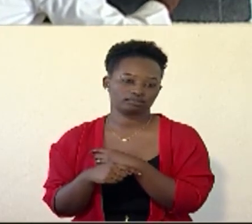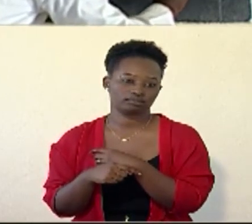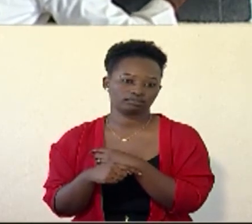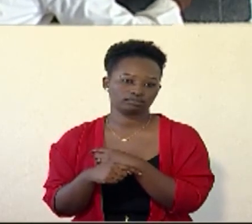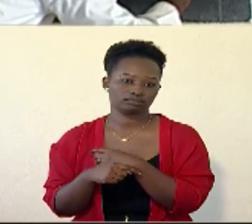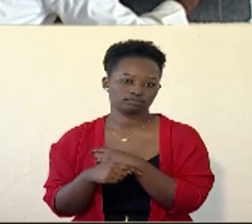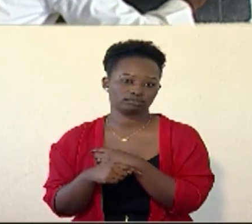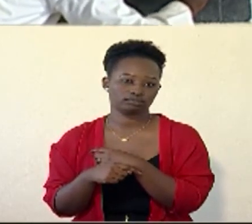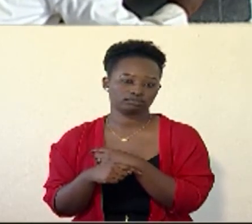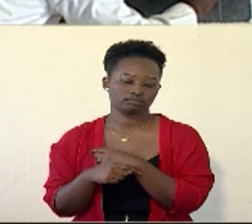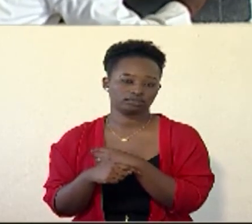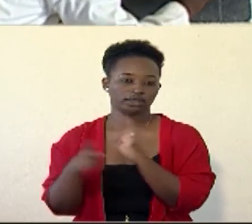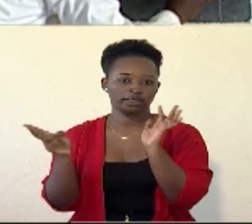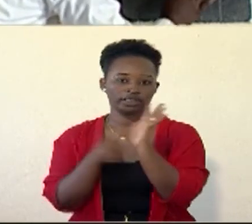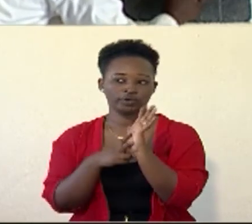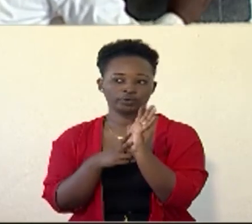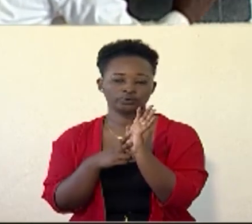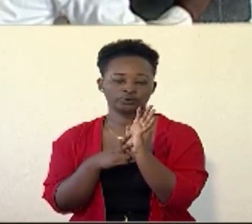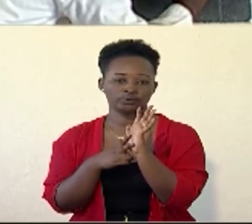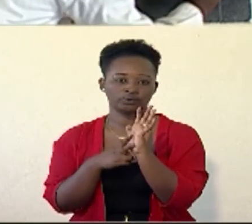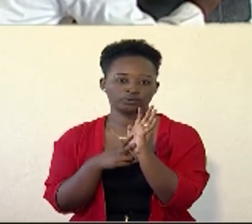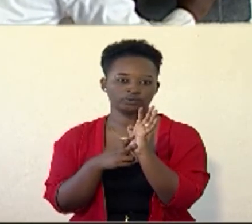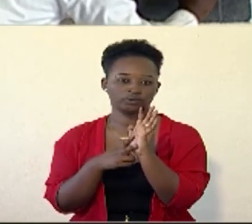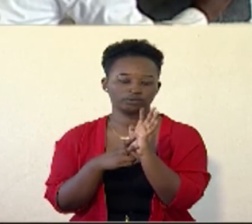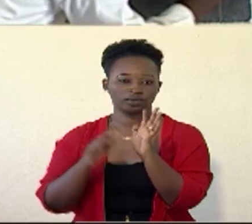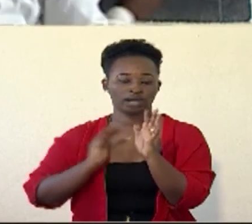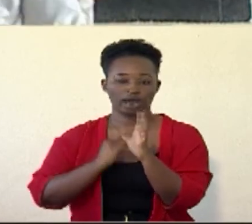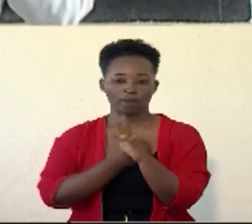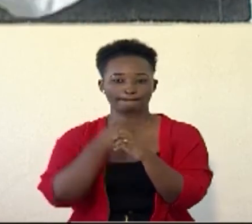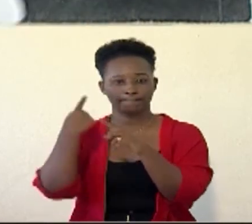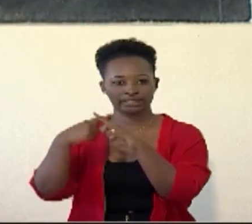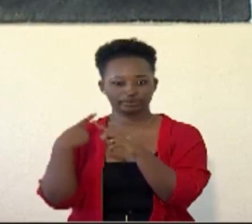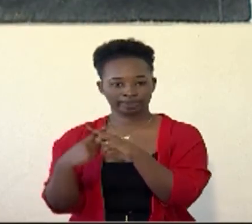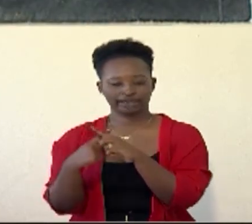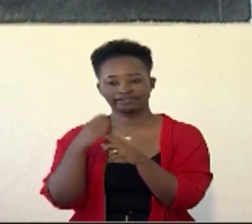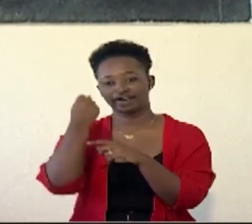in income is equal to, our multiplier is